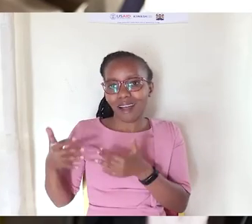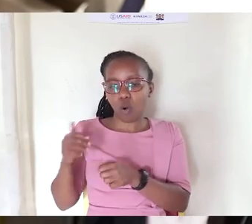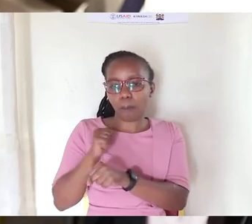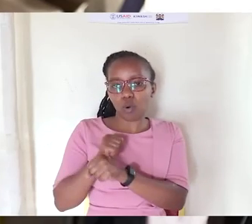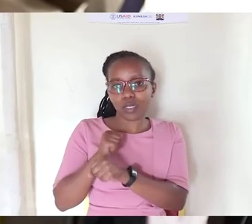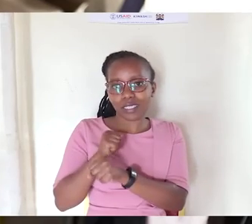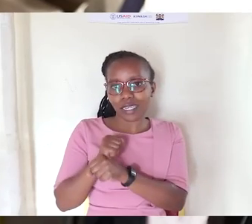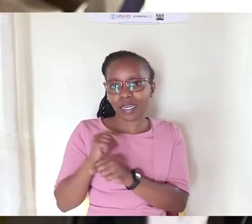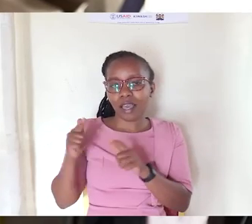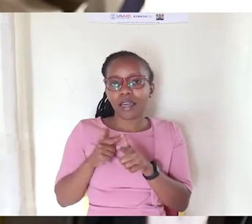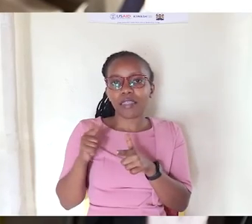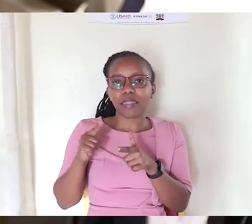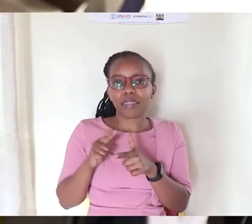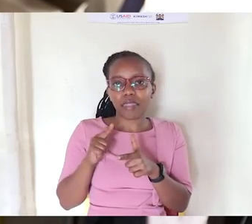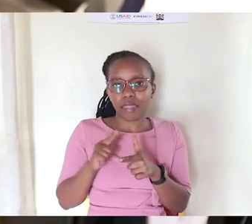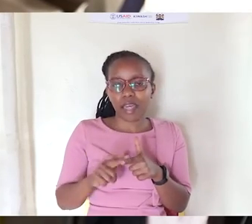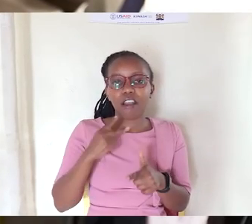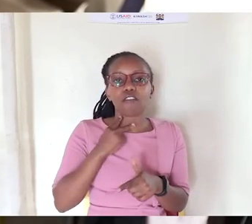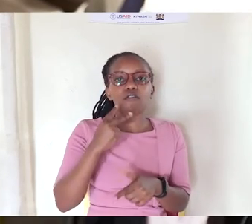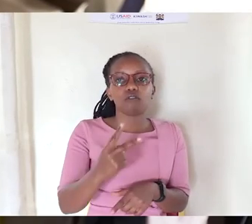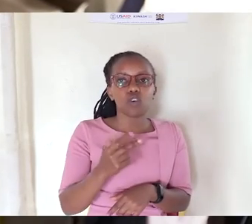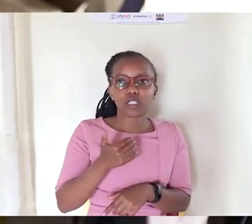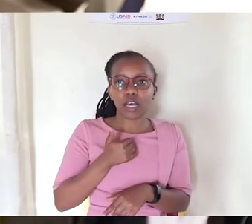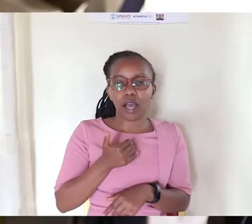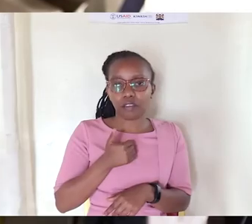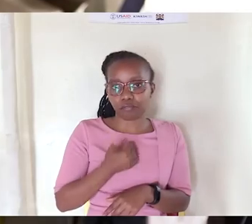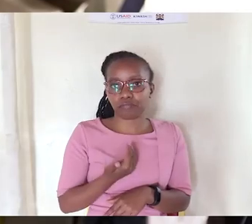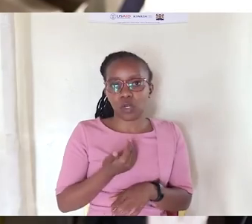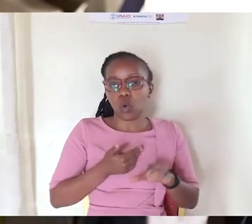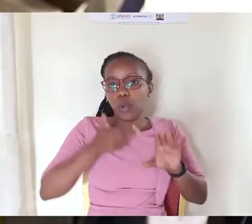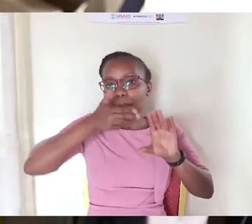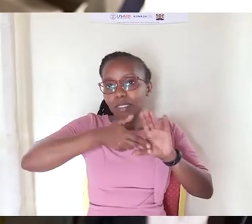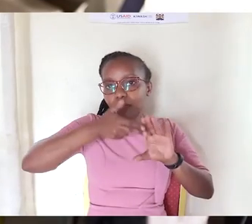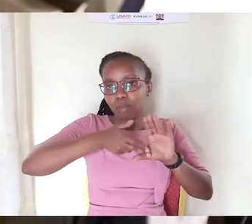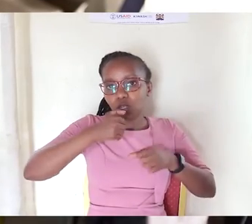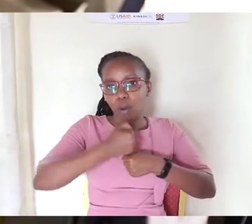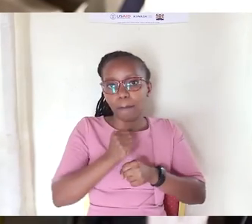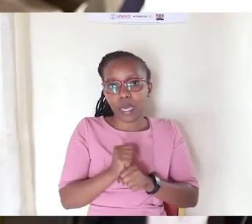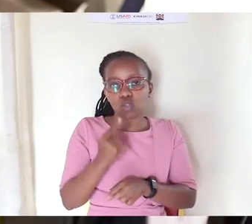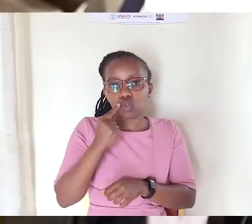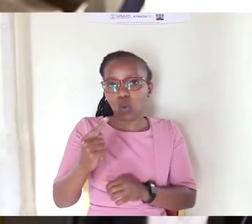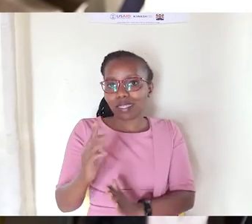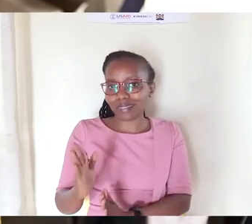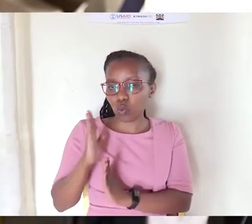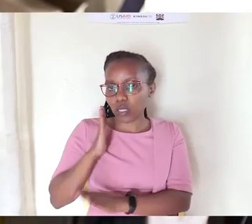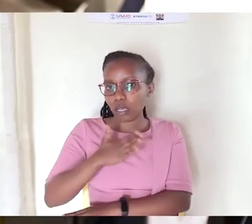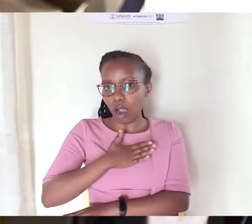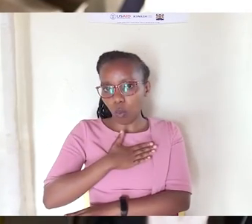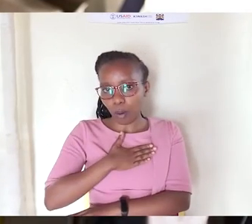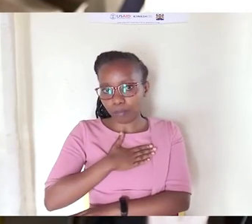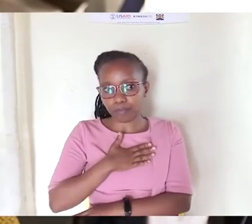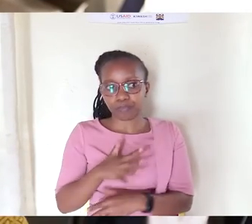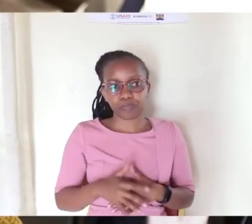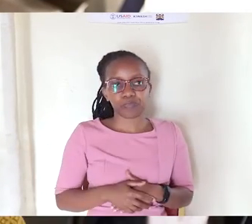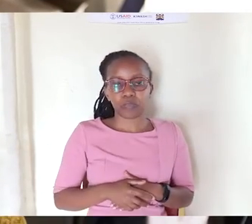we then create a voice and say, we are part and parcel of ensuring that we maintain our security. So